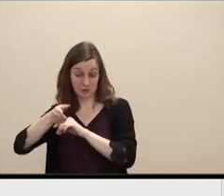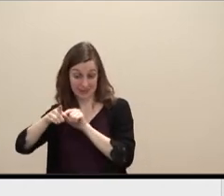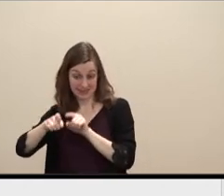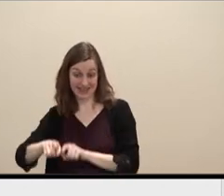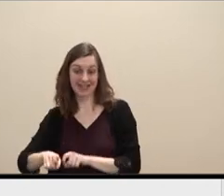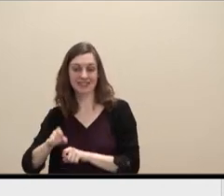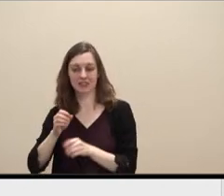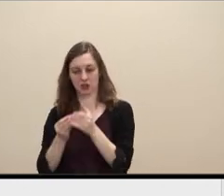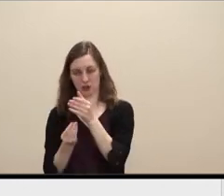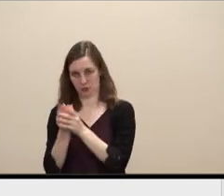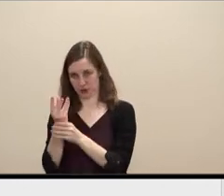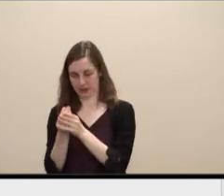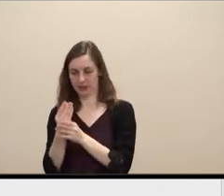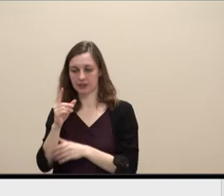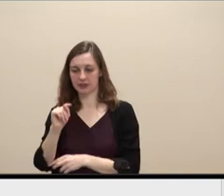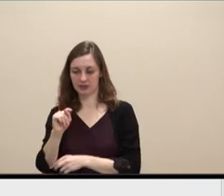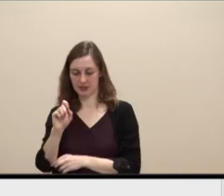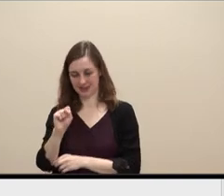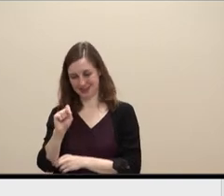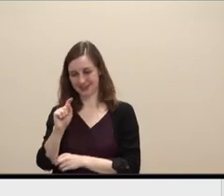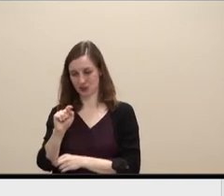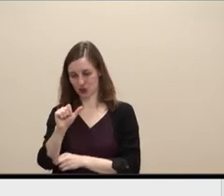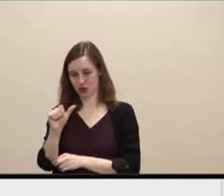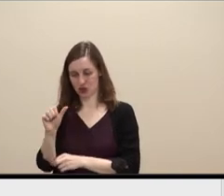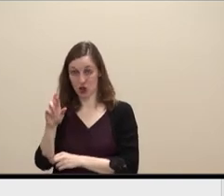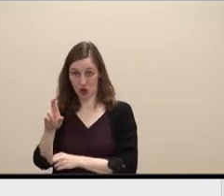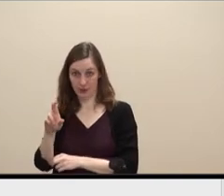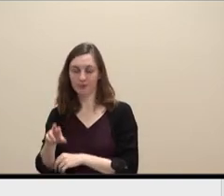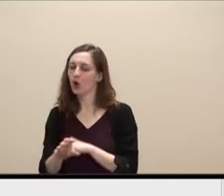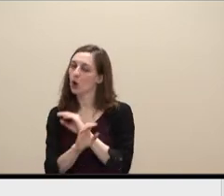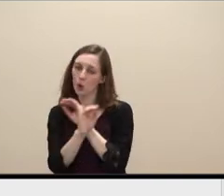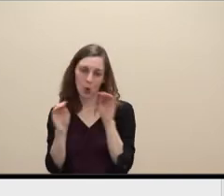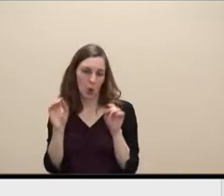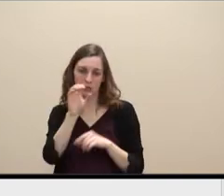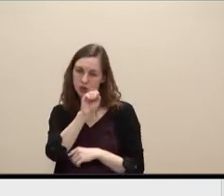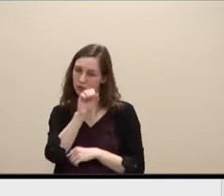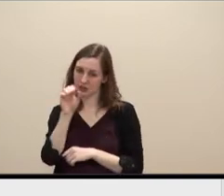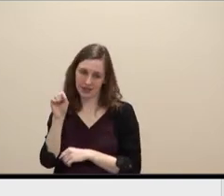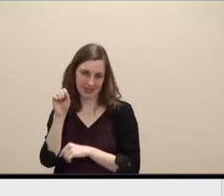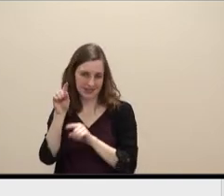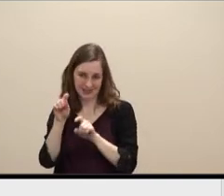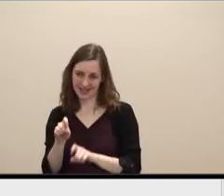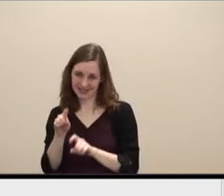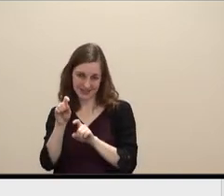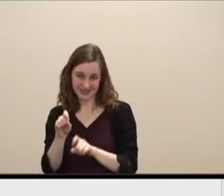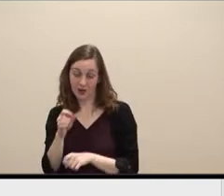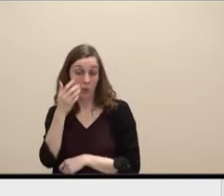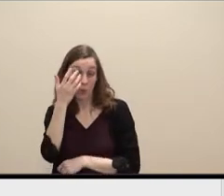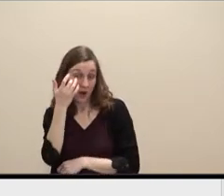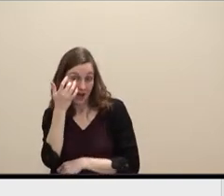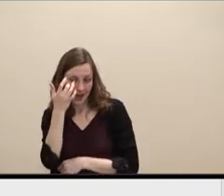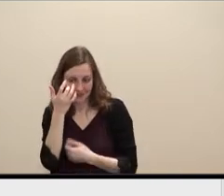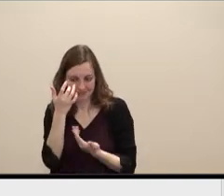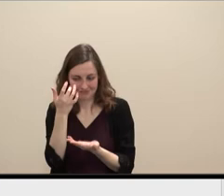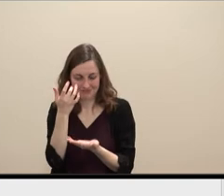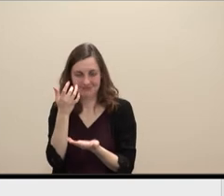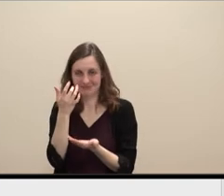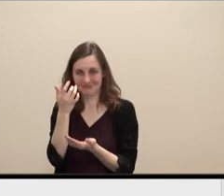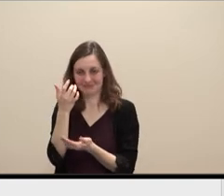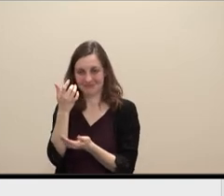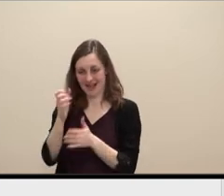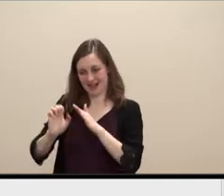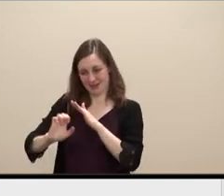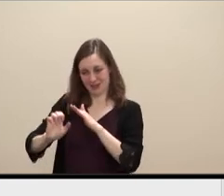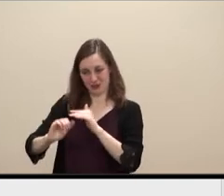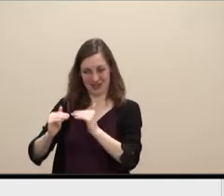testing in addition to what teachers already do at the elementary level, because every teacher is already covered with